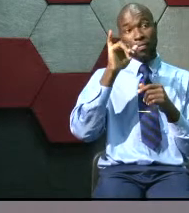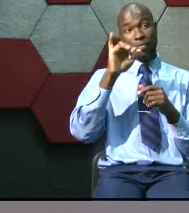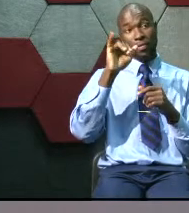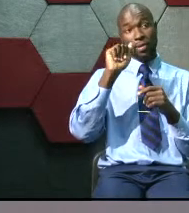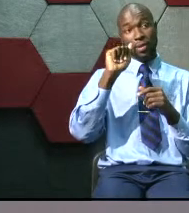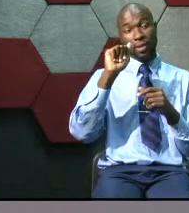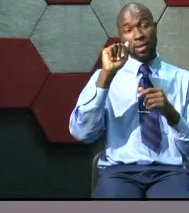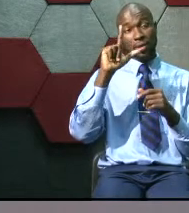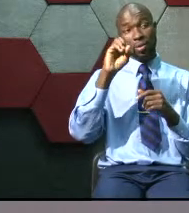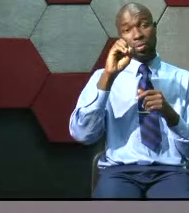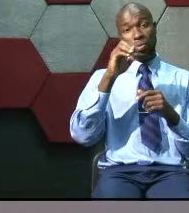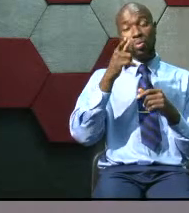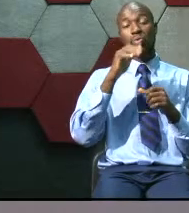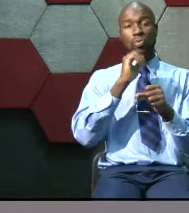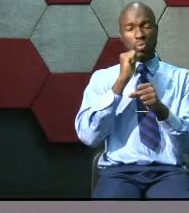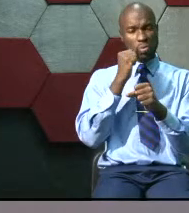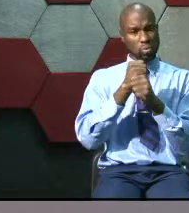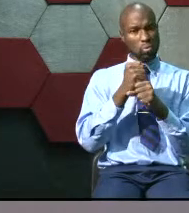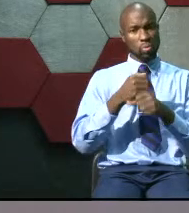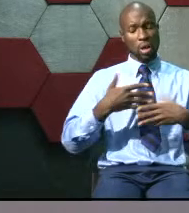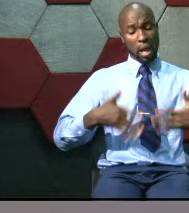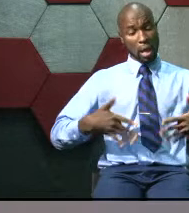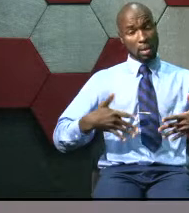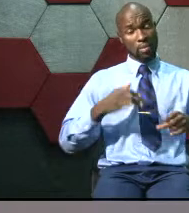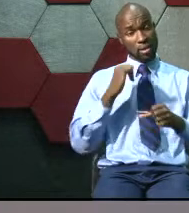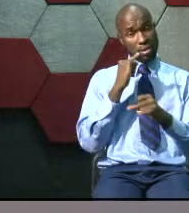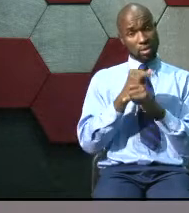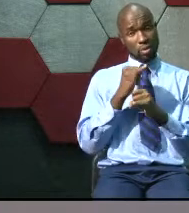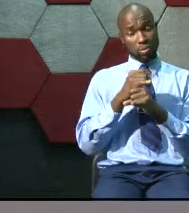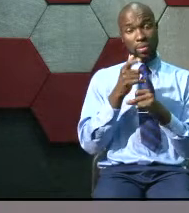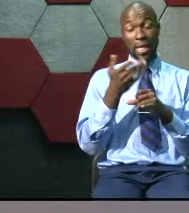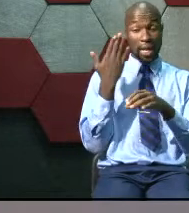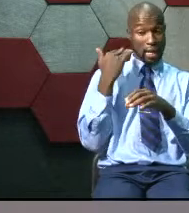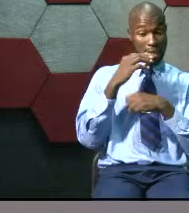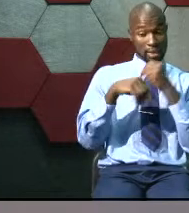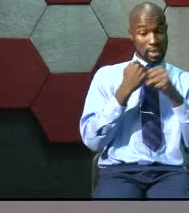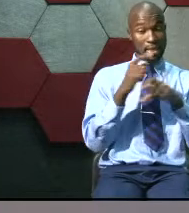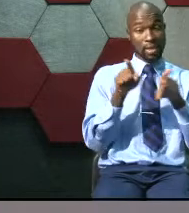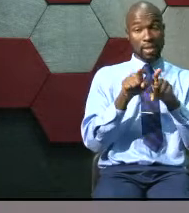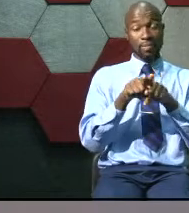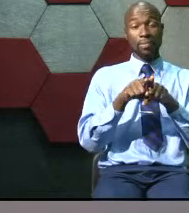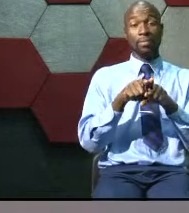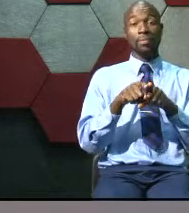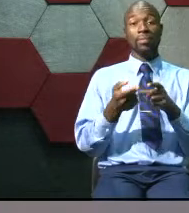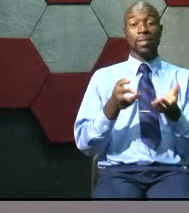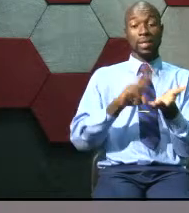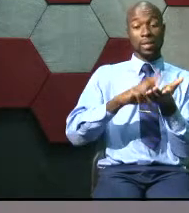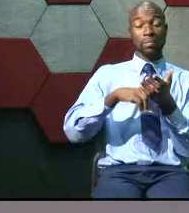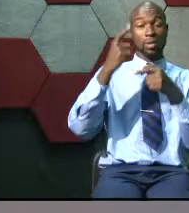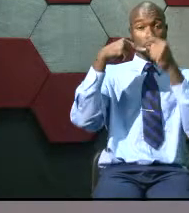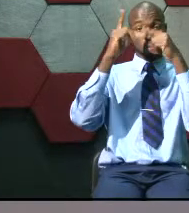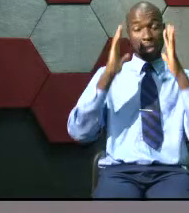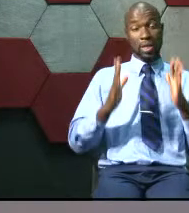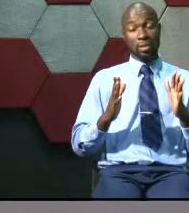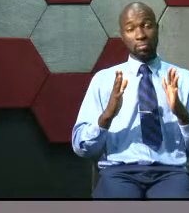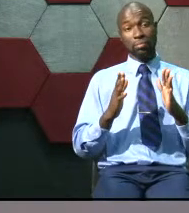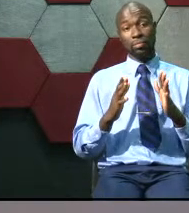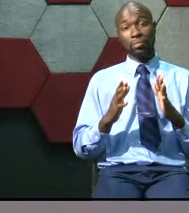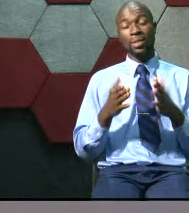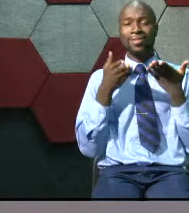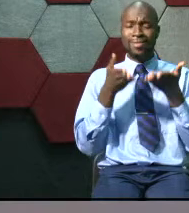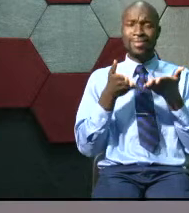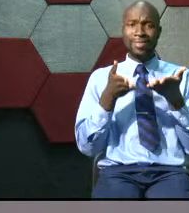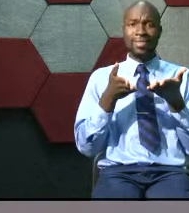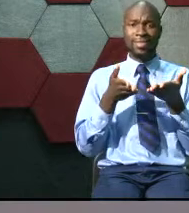You guys do an amazing work because I think last year they were winners as well. Yeah. They were actually even mentioned by His Excellency in his speech. Yeah.